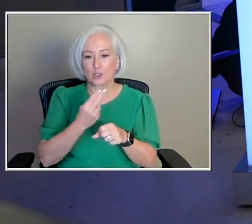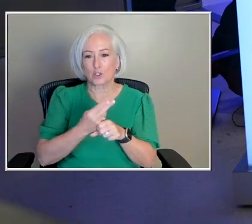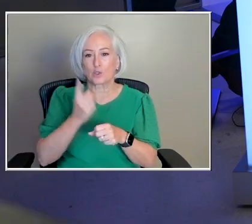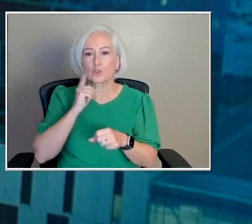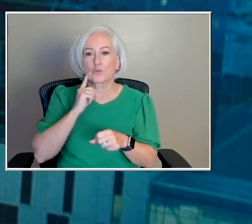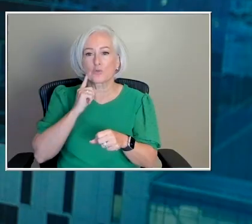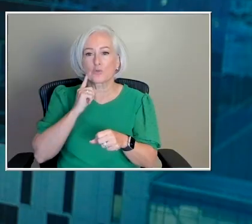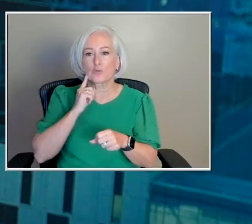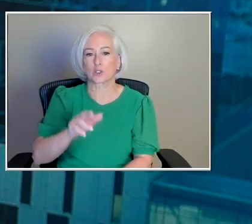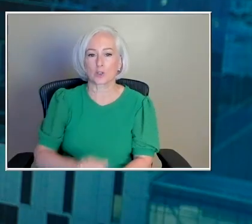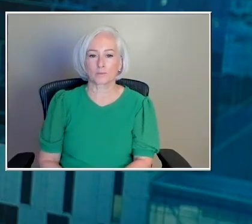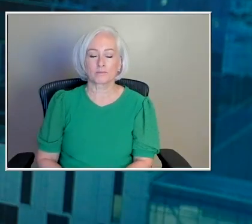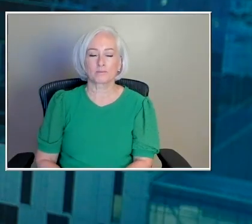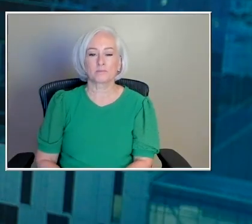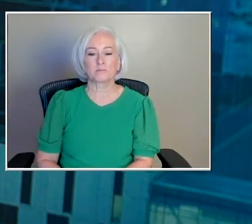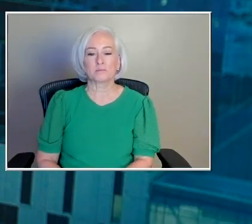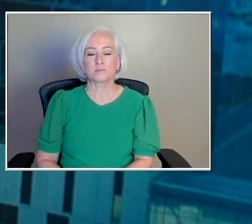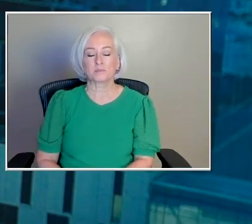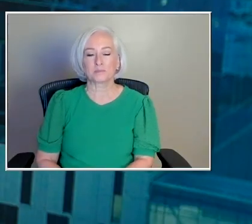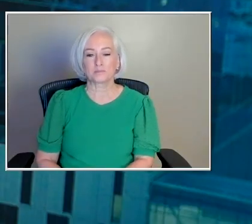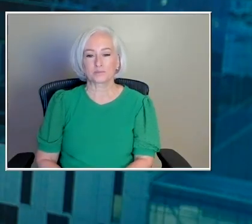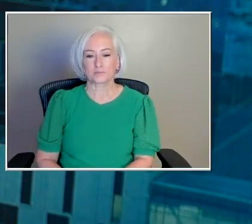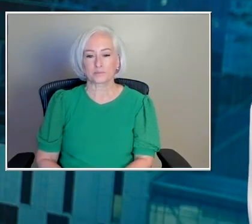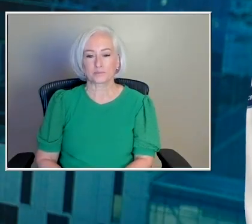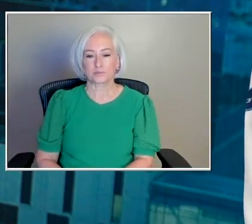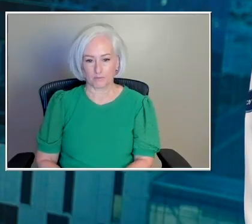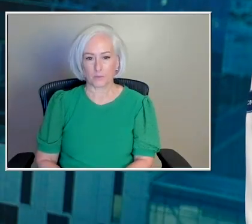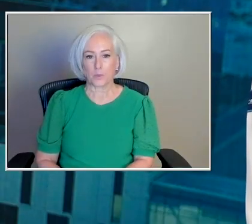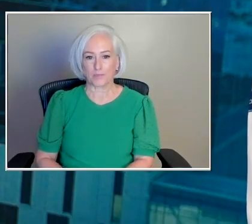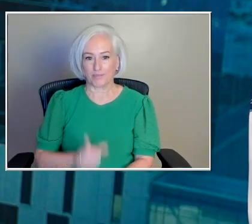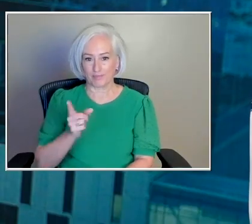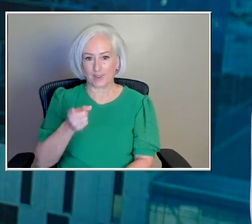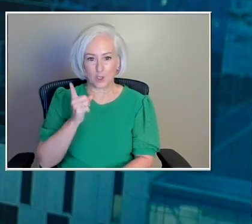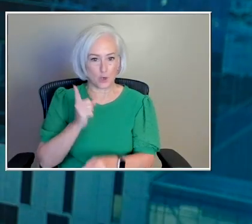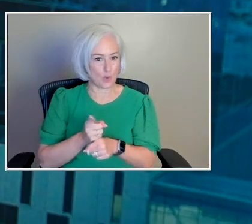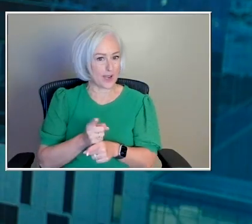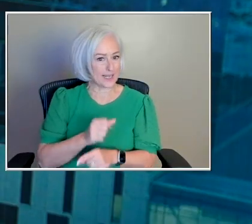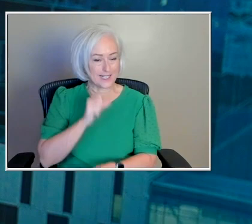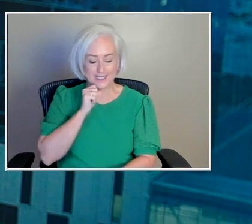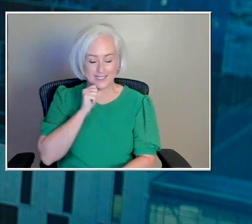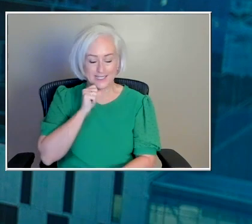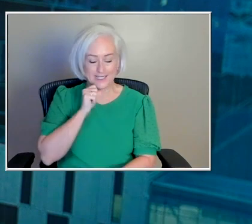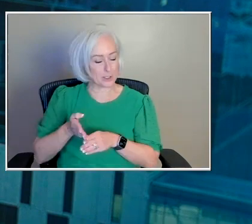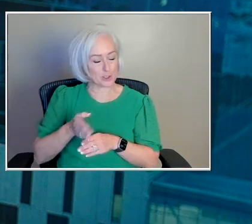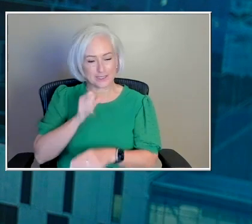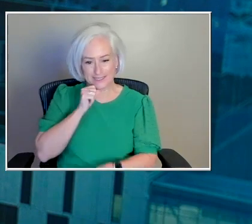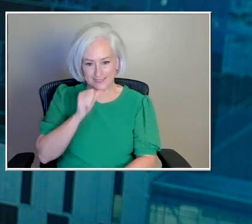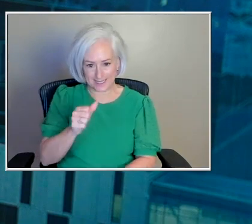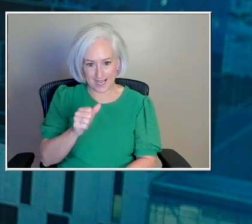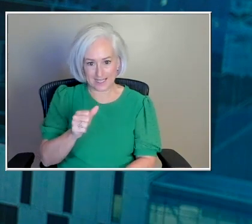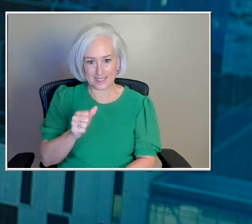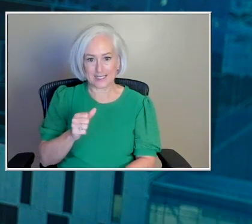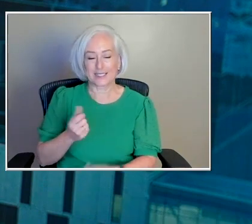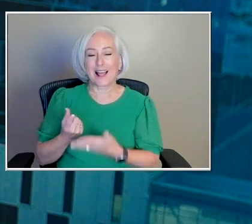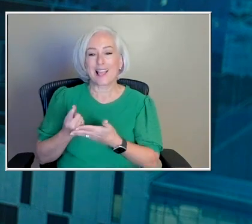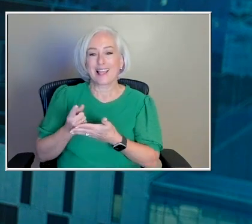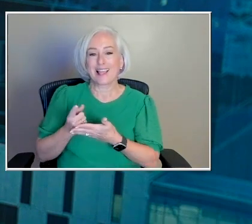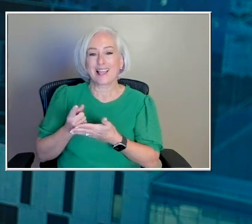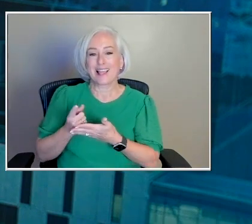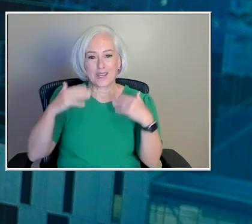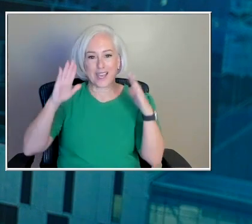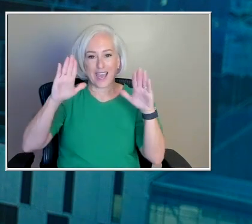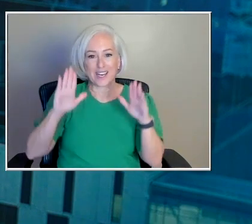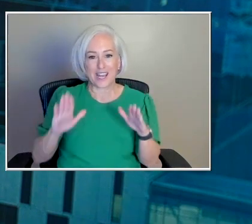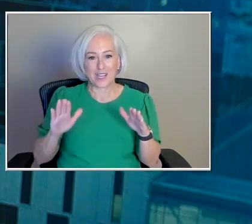Right. So you're absolutely right, this is not my lane, and actually just last week we had a great show featuring